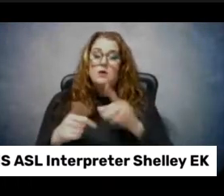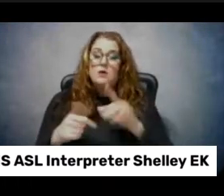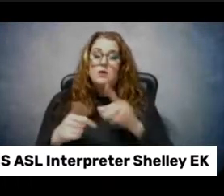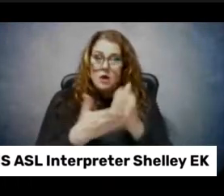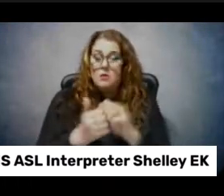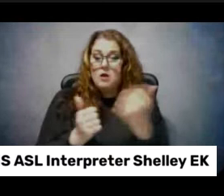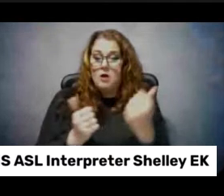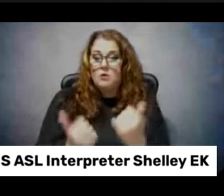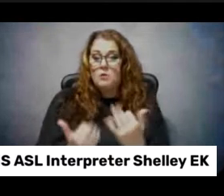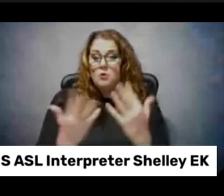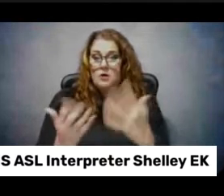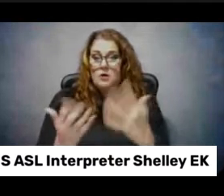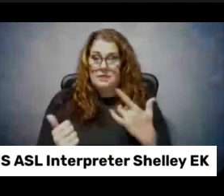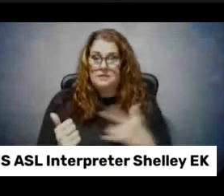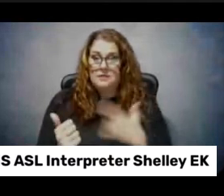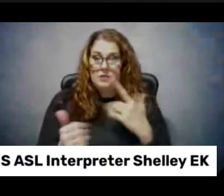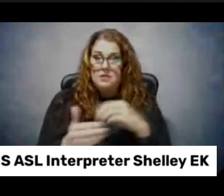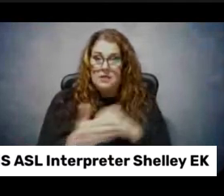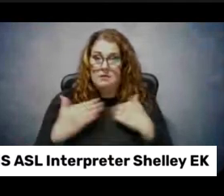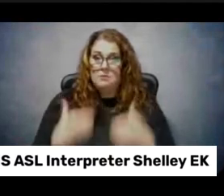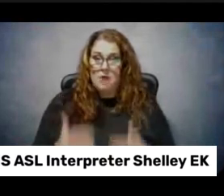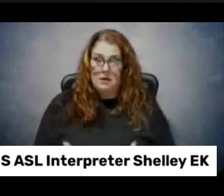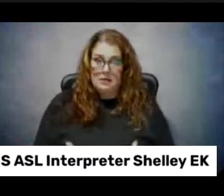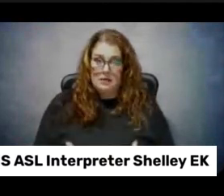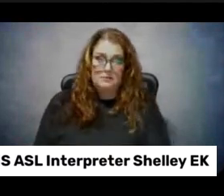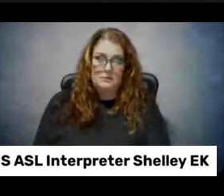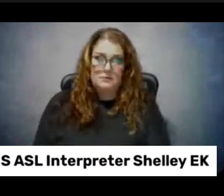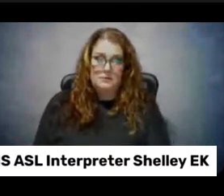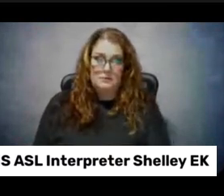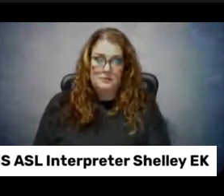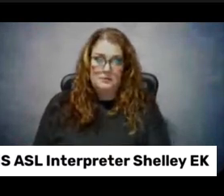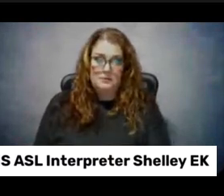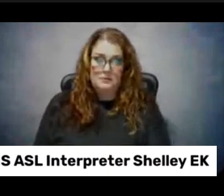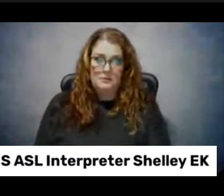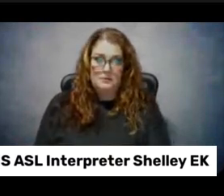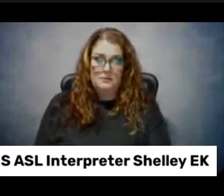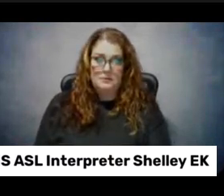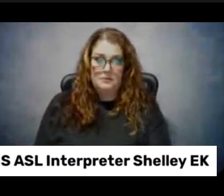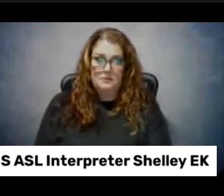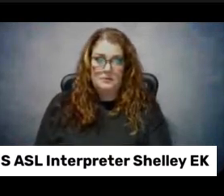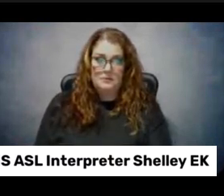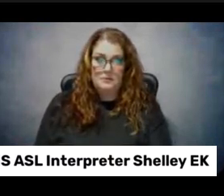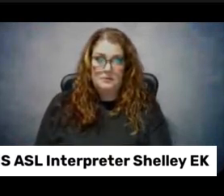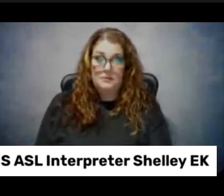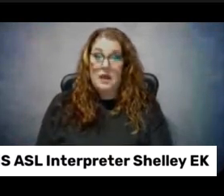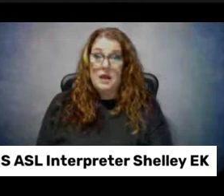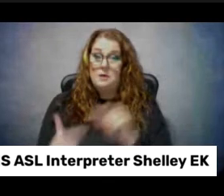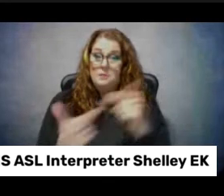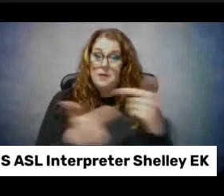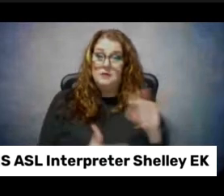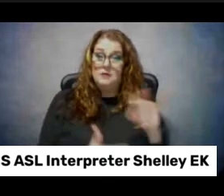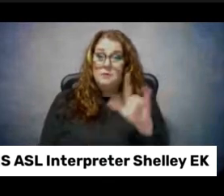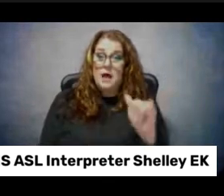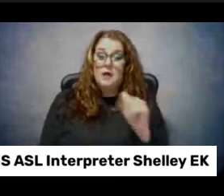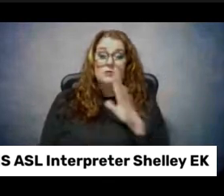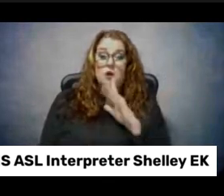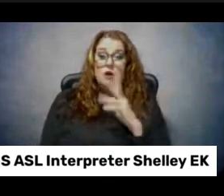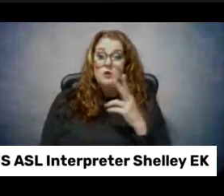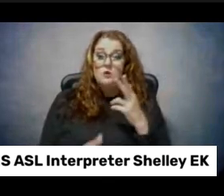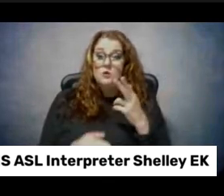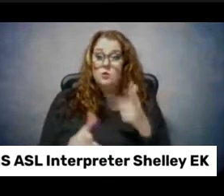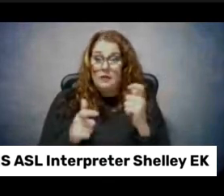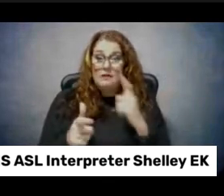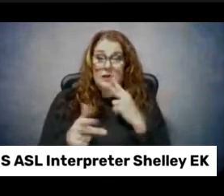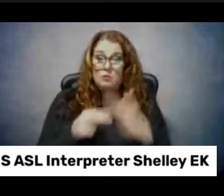burning sensations in the body. So now I'm going to pass it over to Molly, who's going to talk quickly and briefly so we can get to